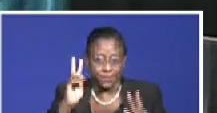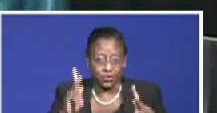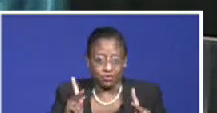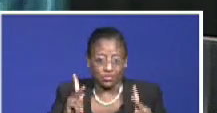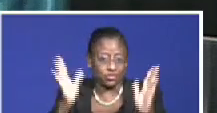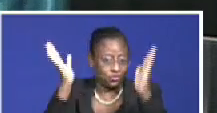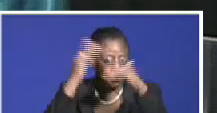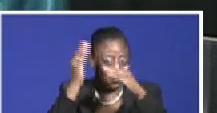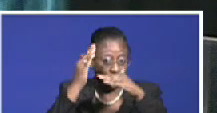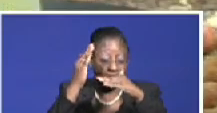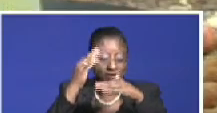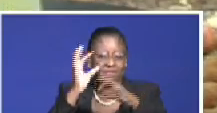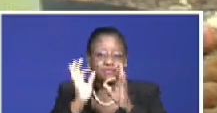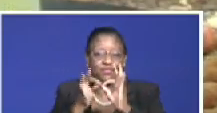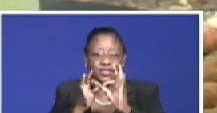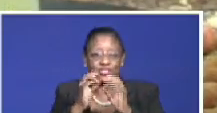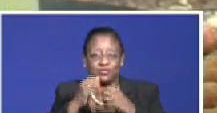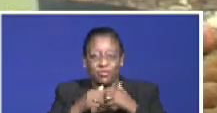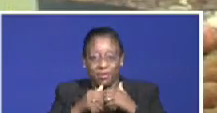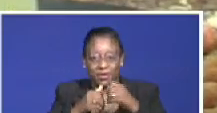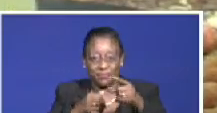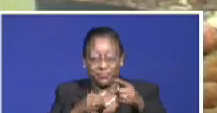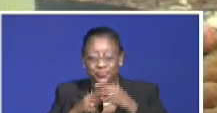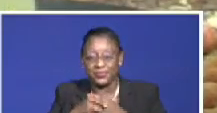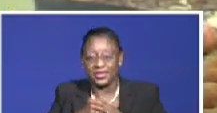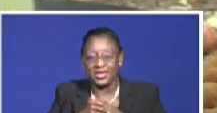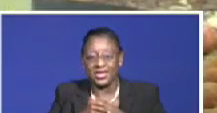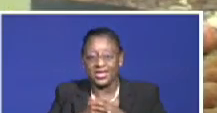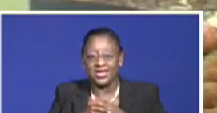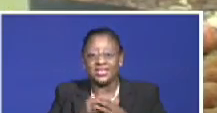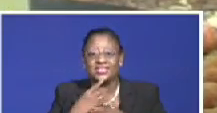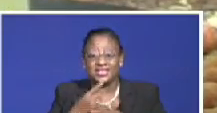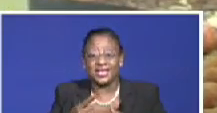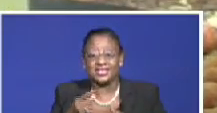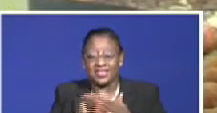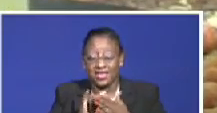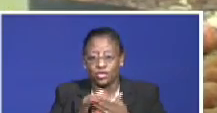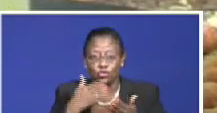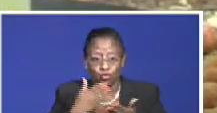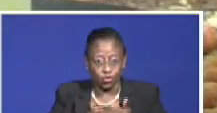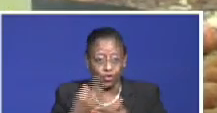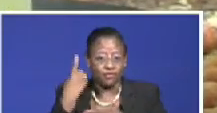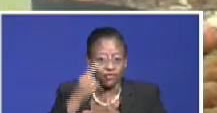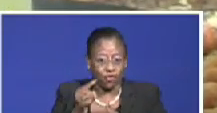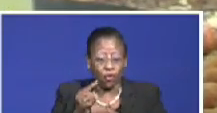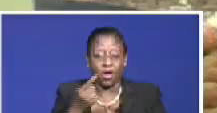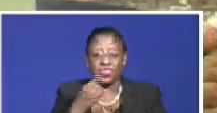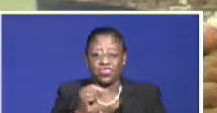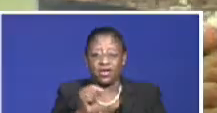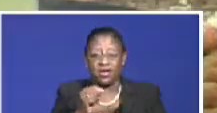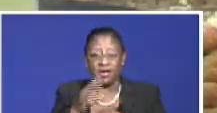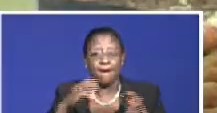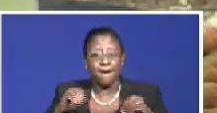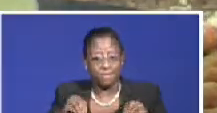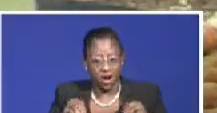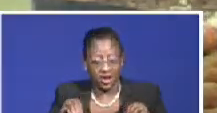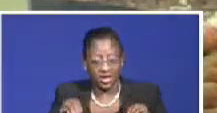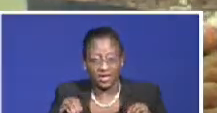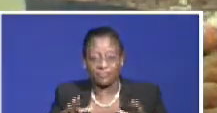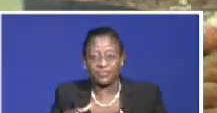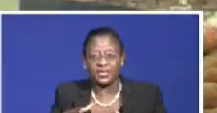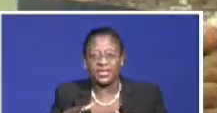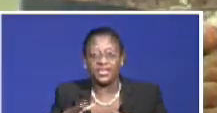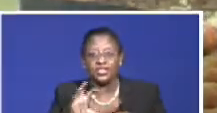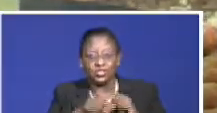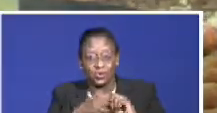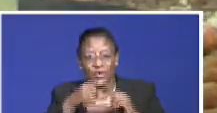hoping to revive it. We saw it to be a very lucrative market, and so myself, along with another friend of mine, we decided to just